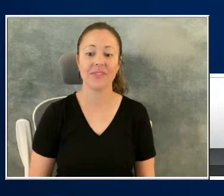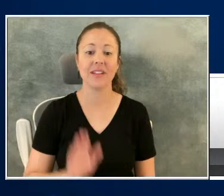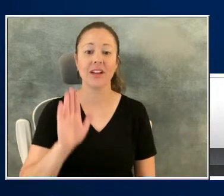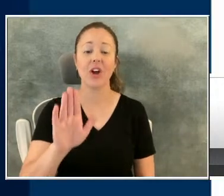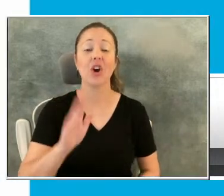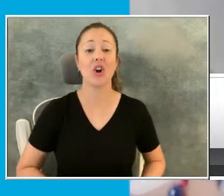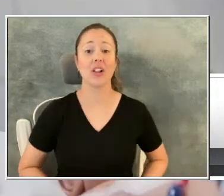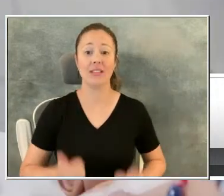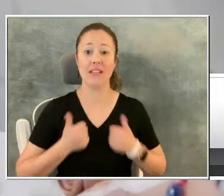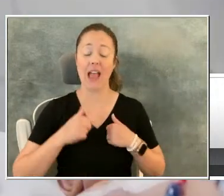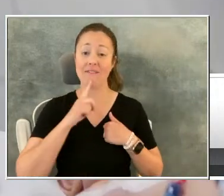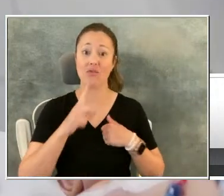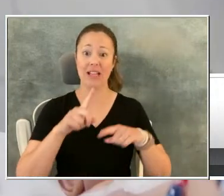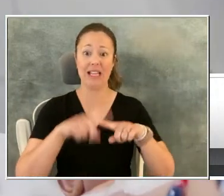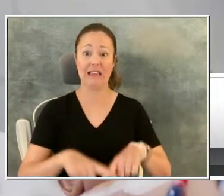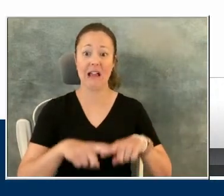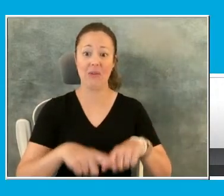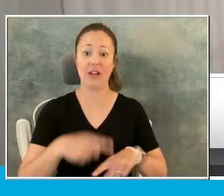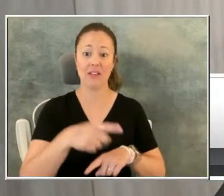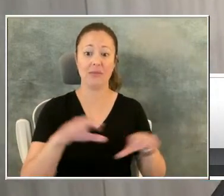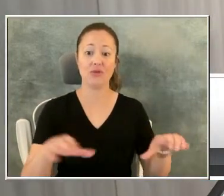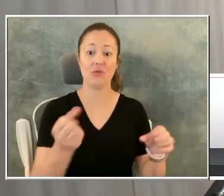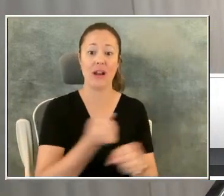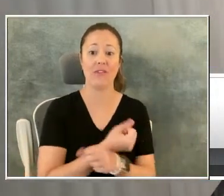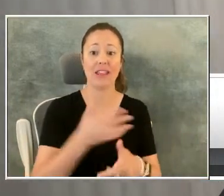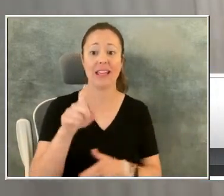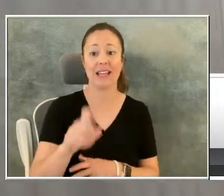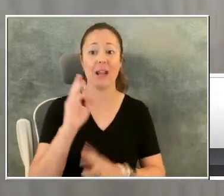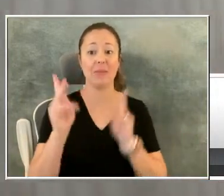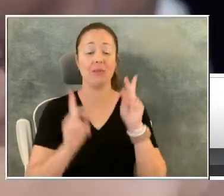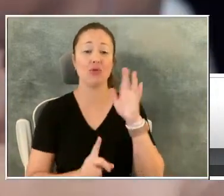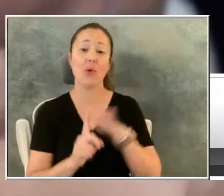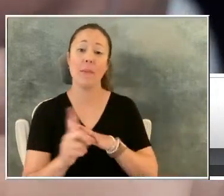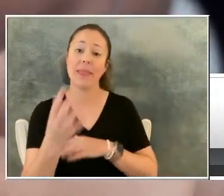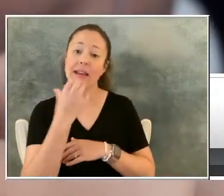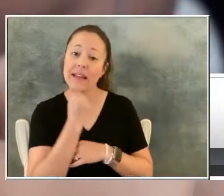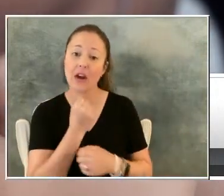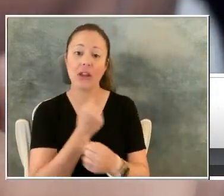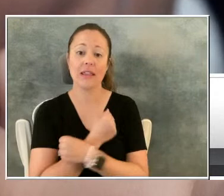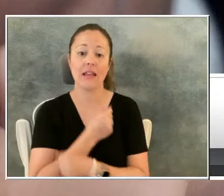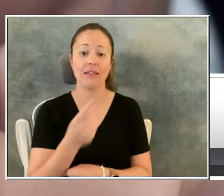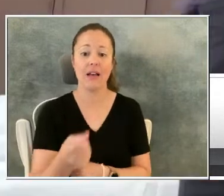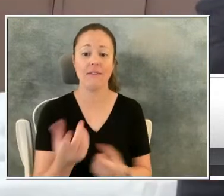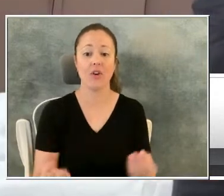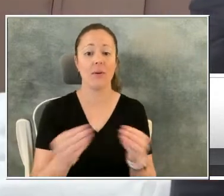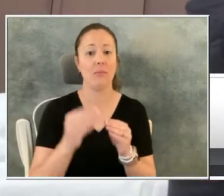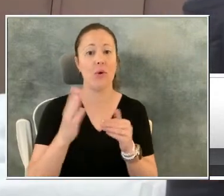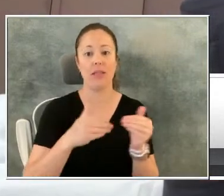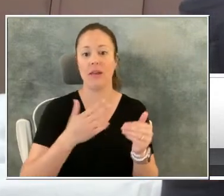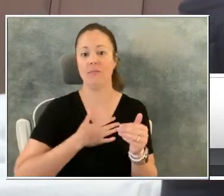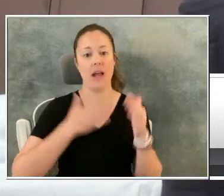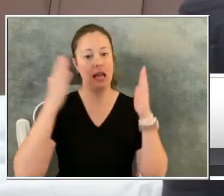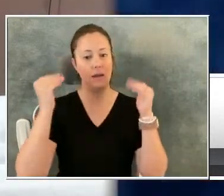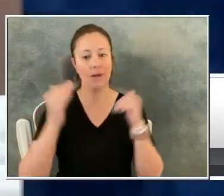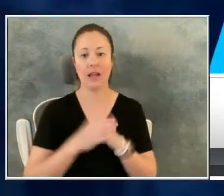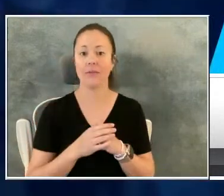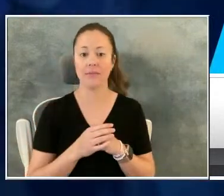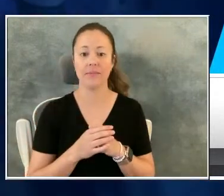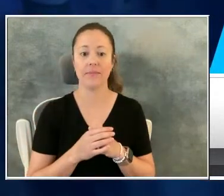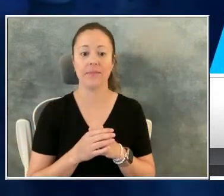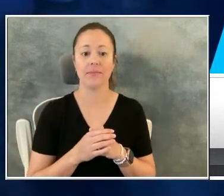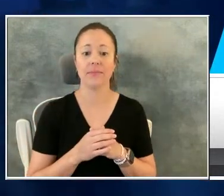do everything that she needs, and people show up and they care and love for her beyond any expectation I could ever have. Tune in for